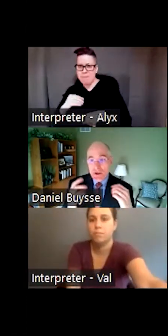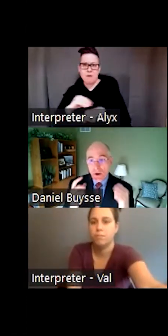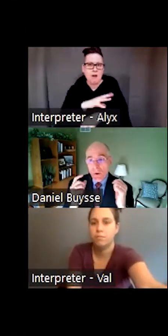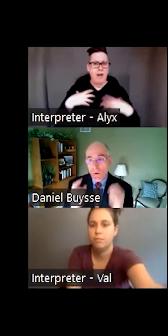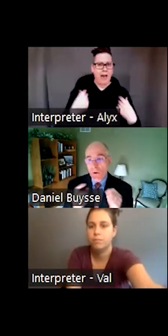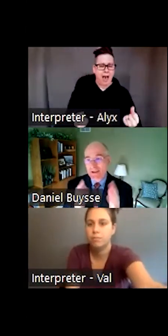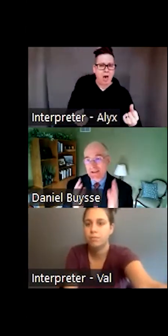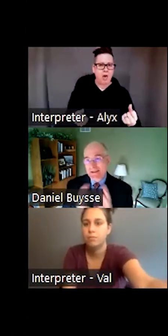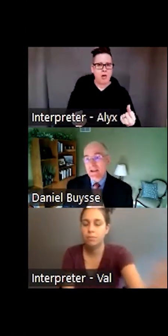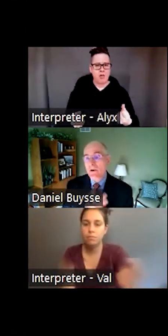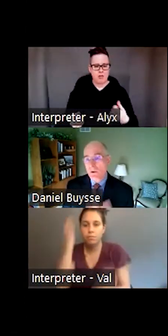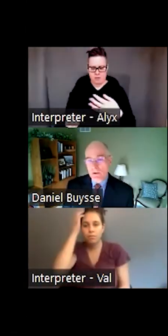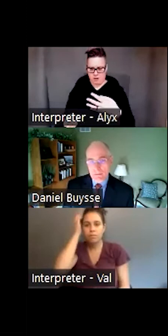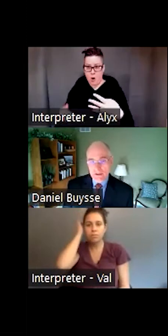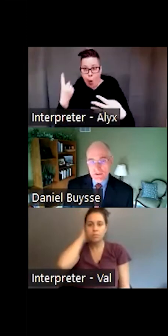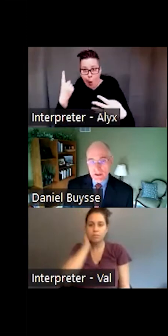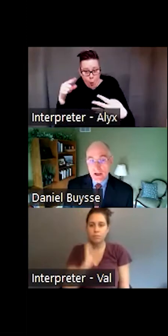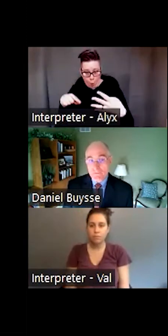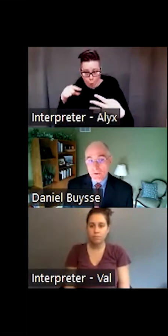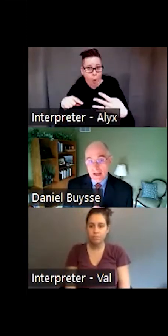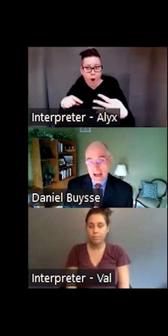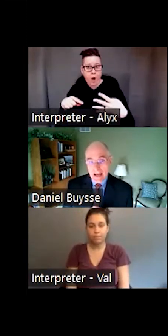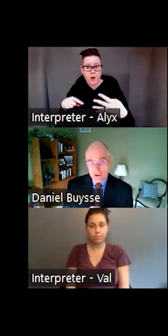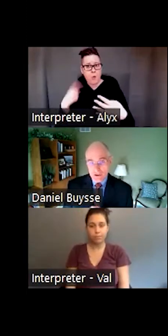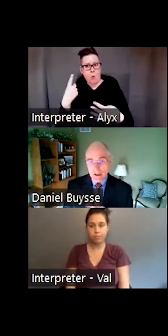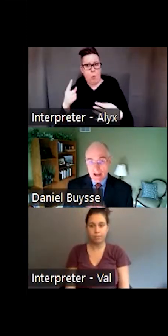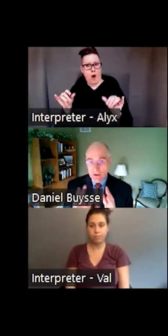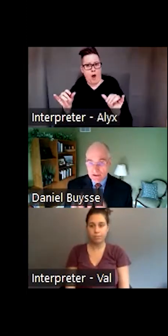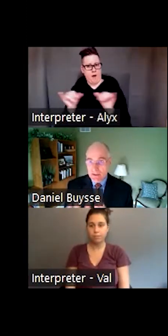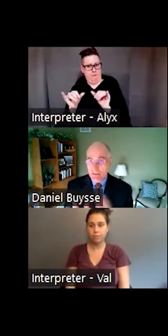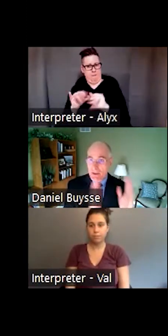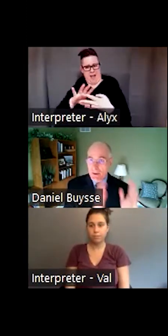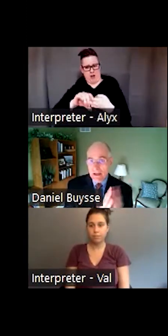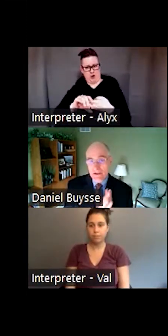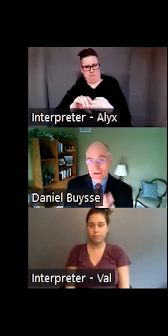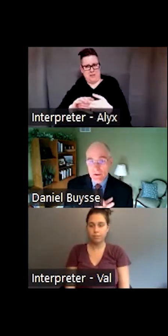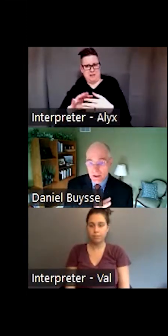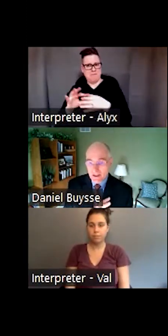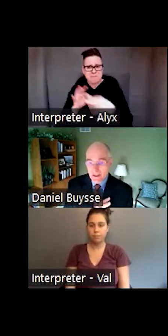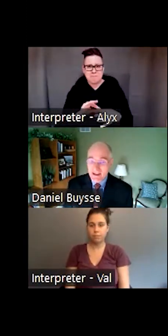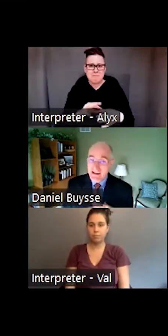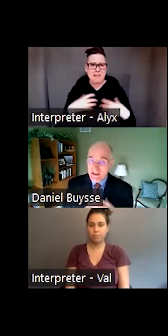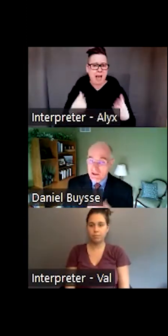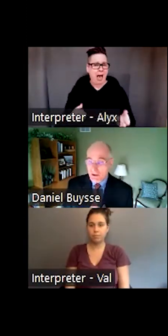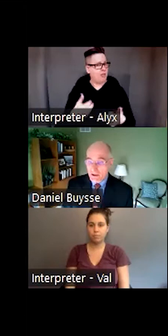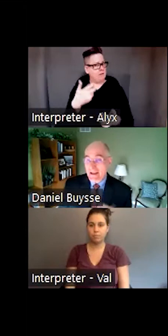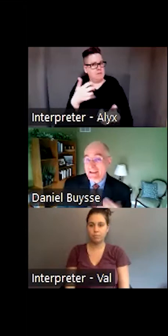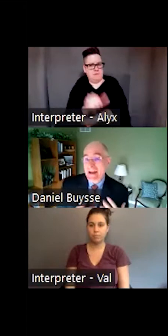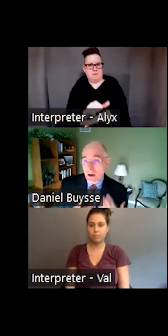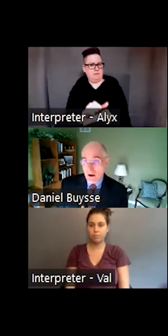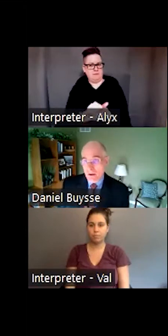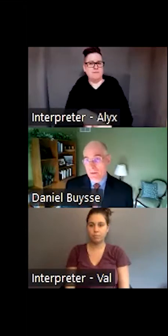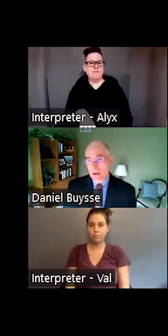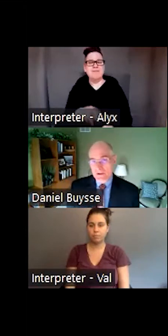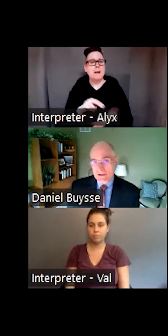there's no one single metric for capturing how sleep may be related to those outcomes. In short, it's